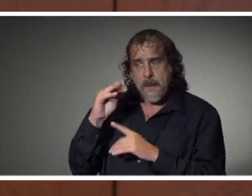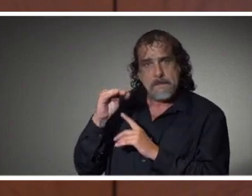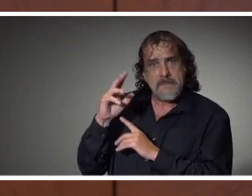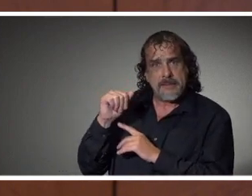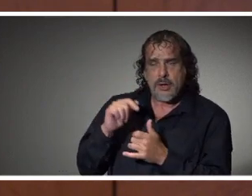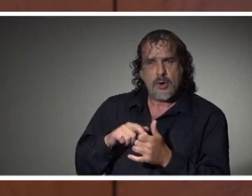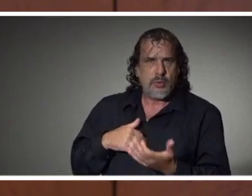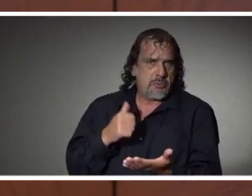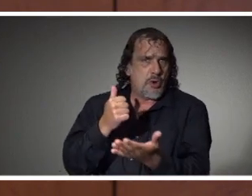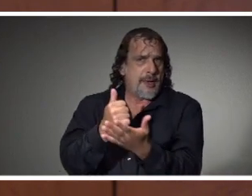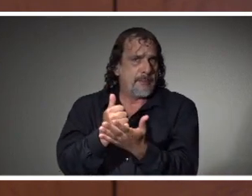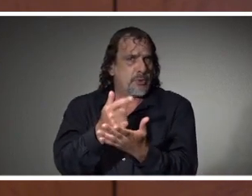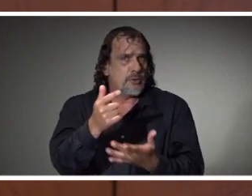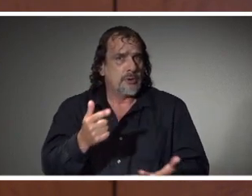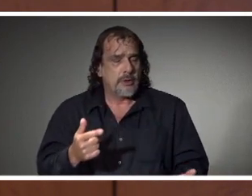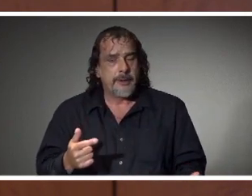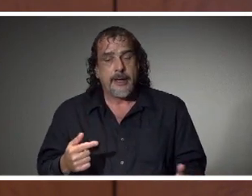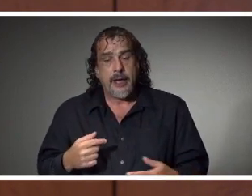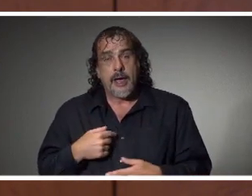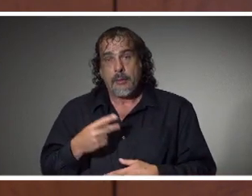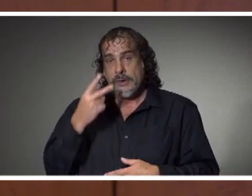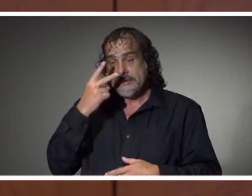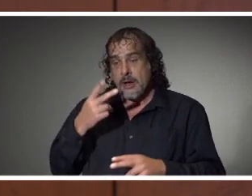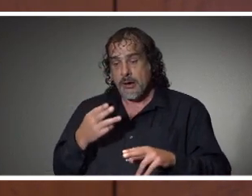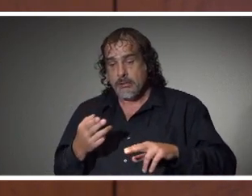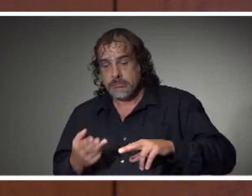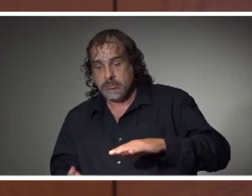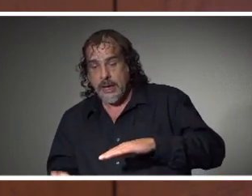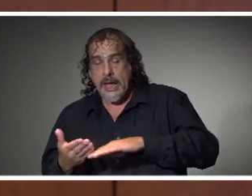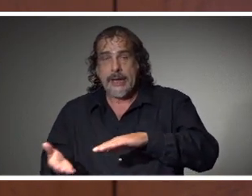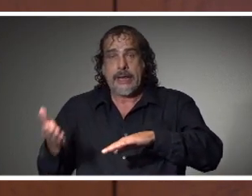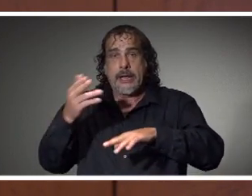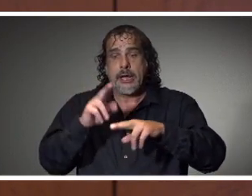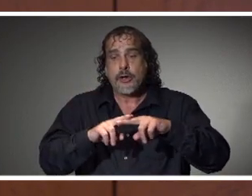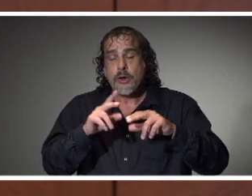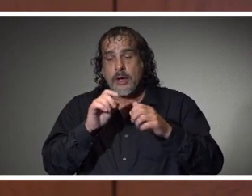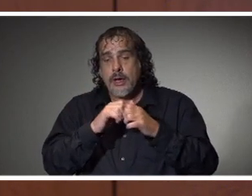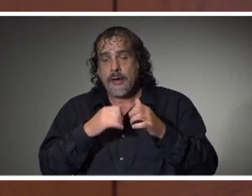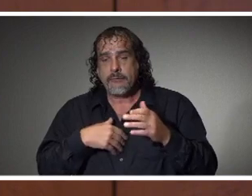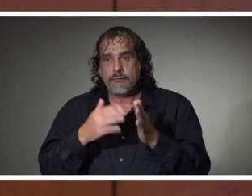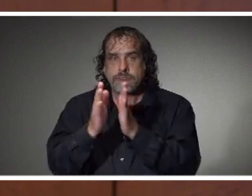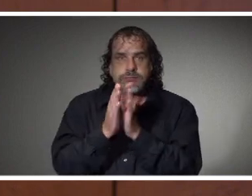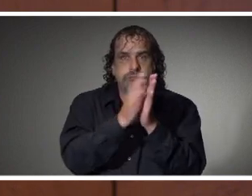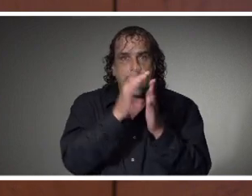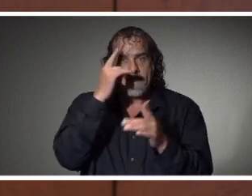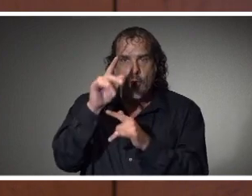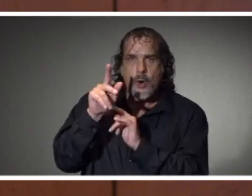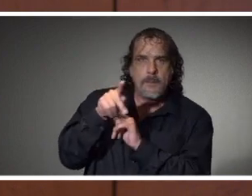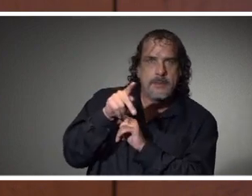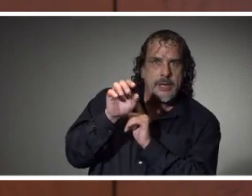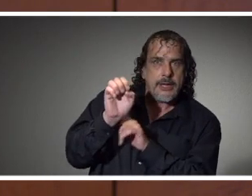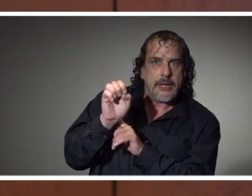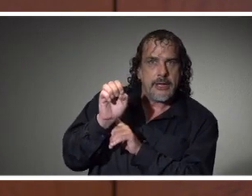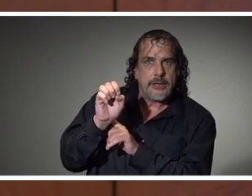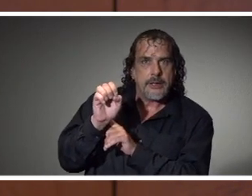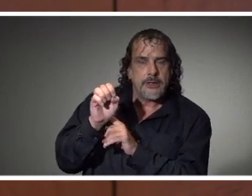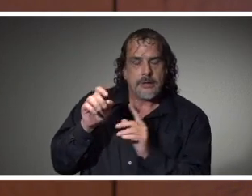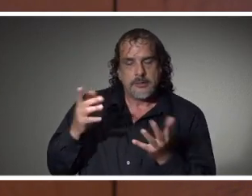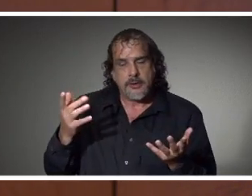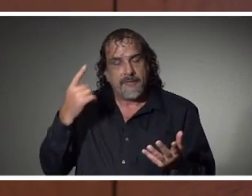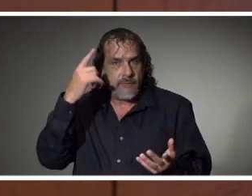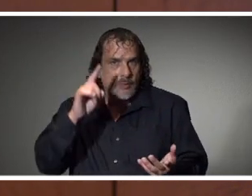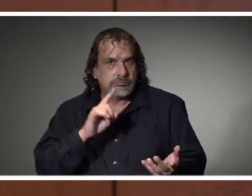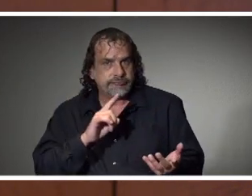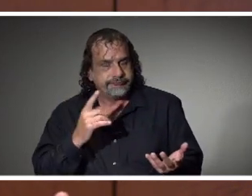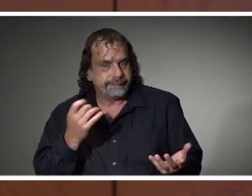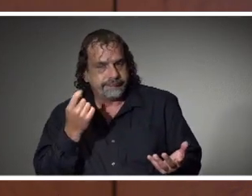help you. We have seen an uptick in requests for PPE here in the last couple, 3 weeks. Obviously,